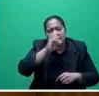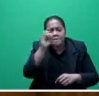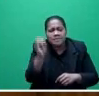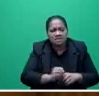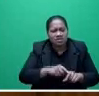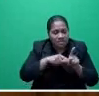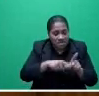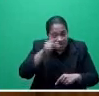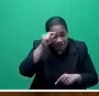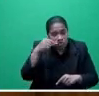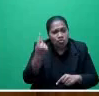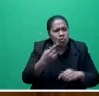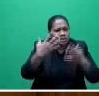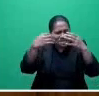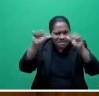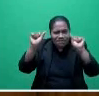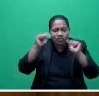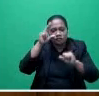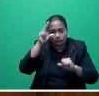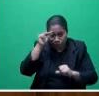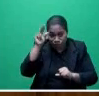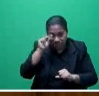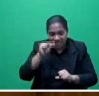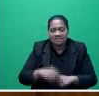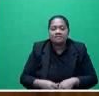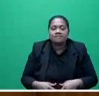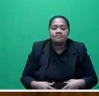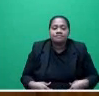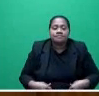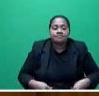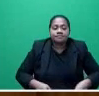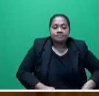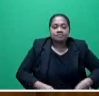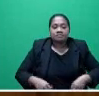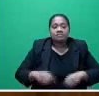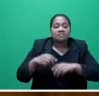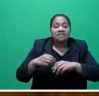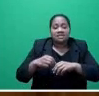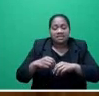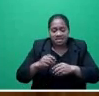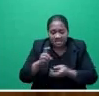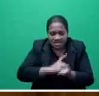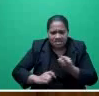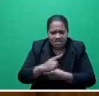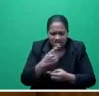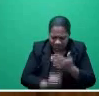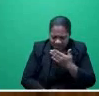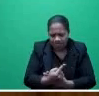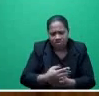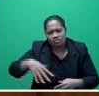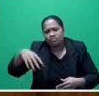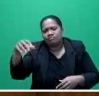stories who are successful Fijians. Disasters comes and goes. Crisis comes and goes. That does not